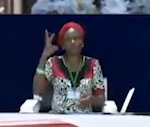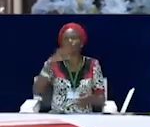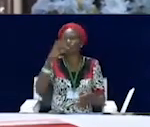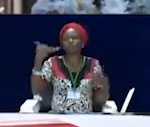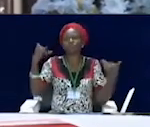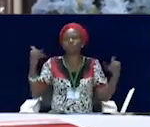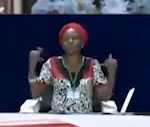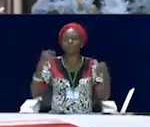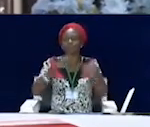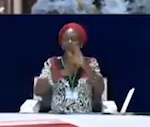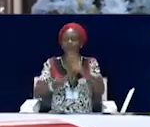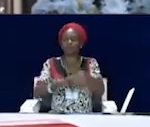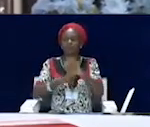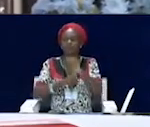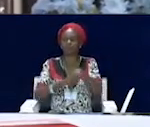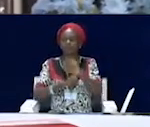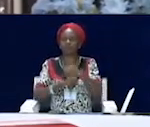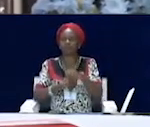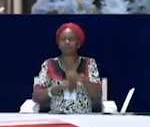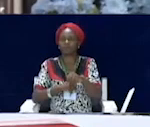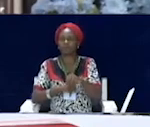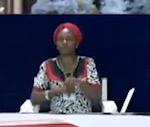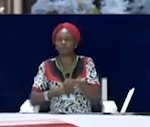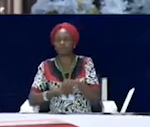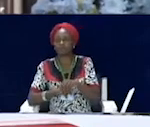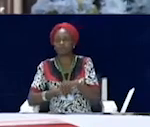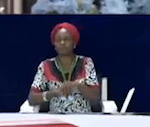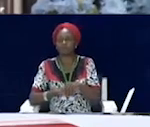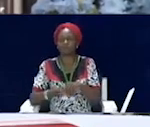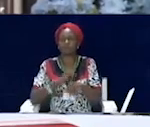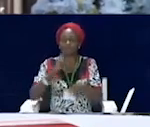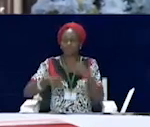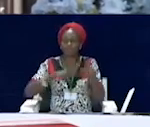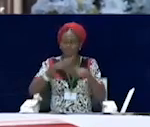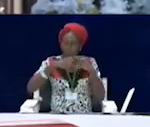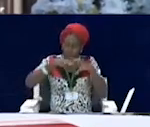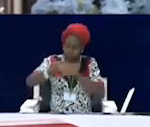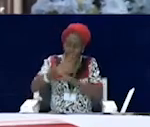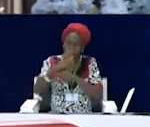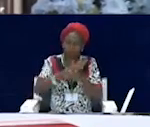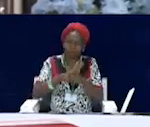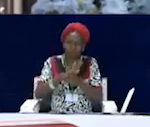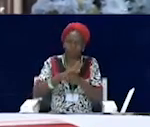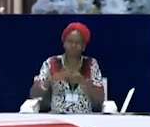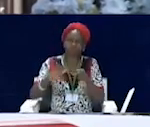ball. I can't go to details.